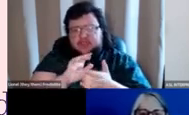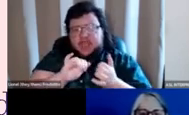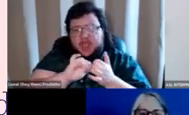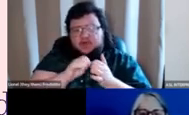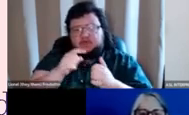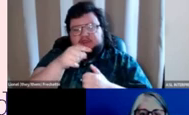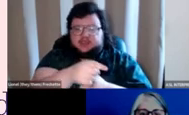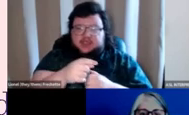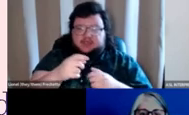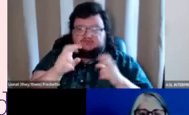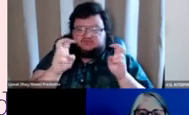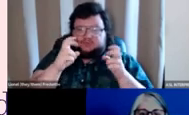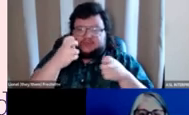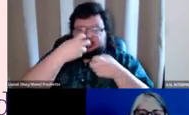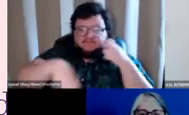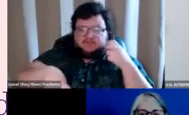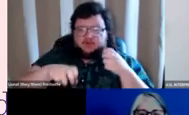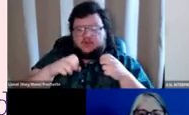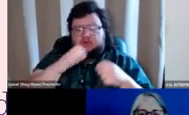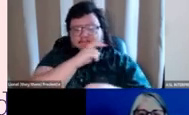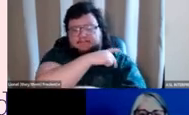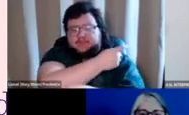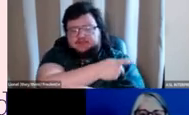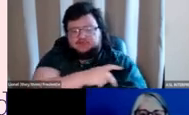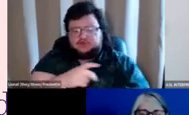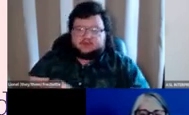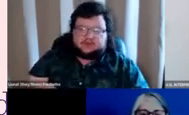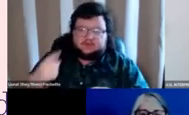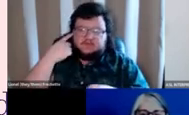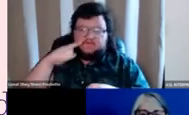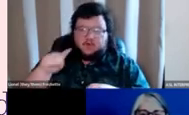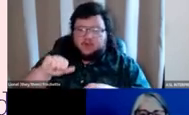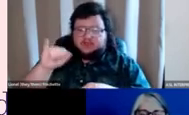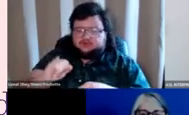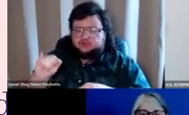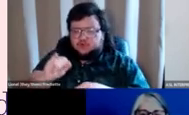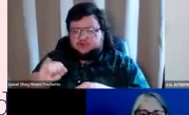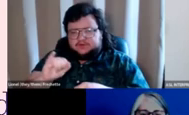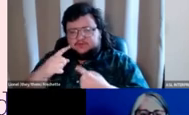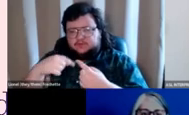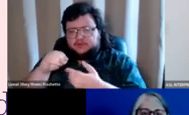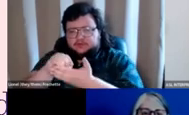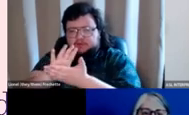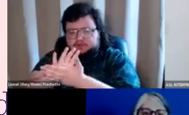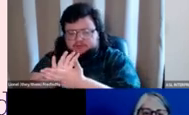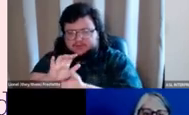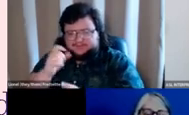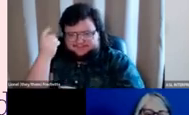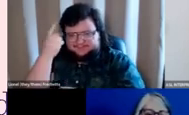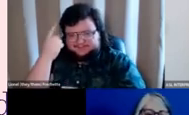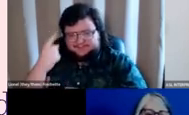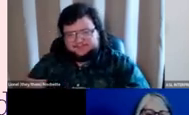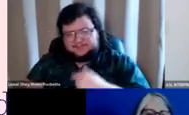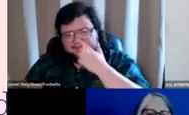person, and it's documented that this is a difficult client or a difficult patient. And